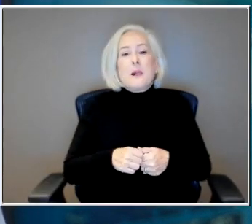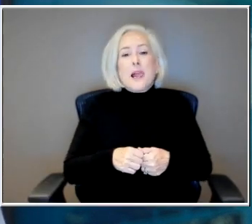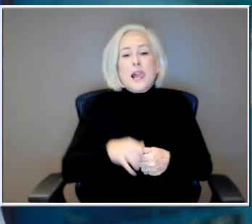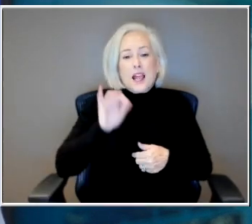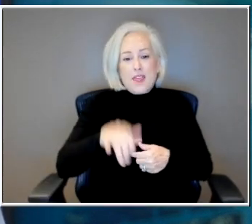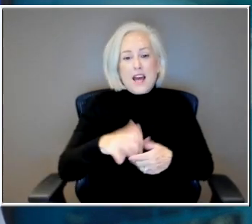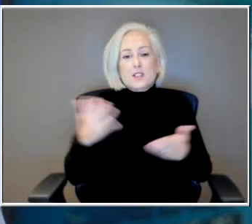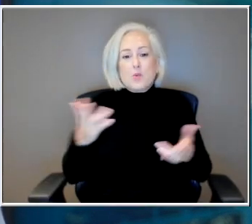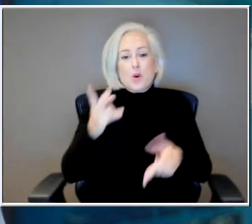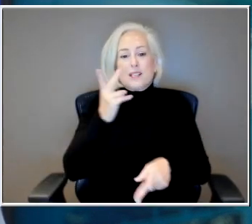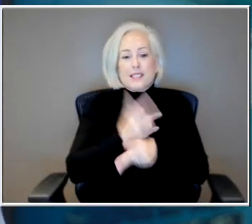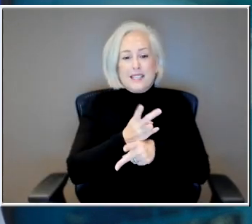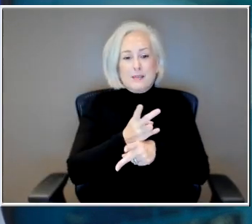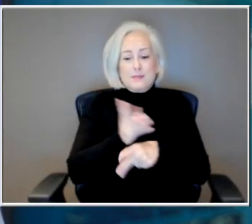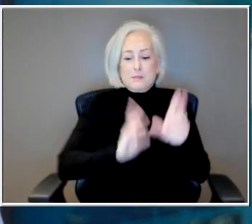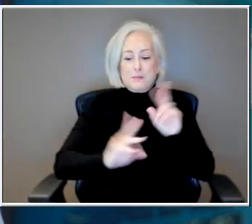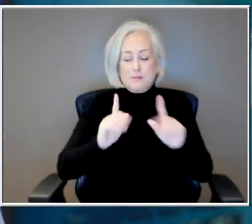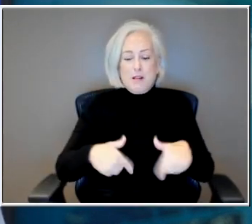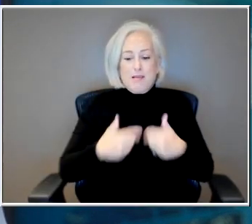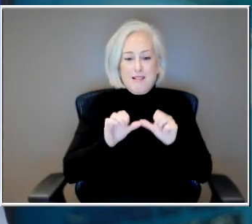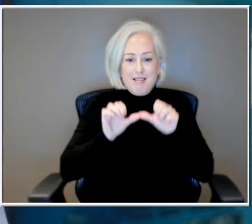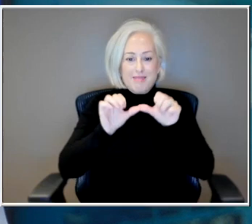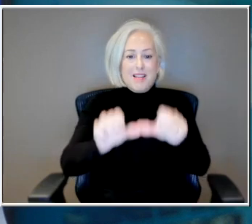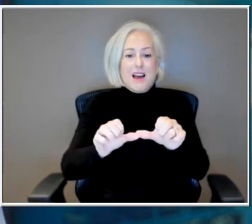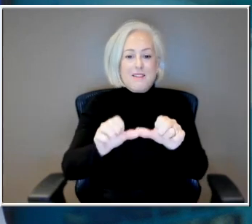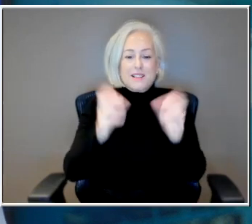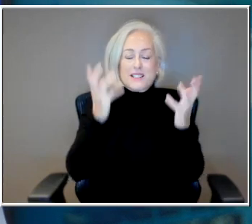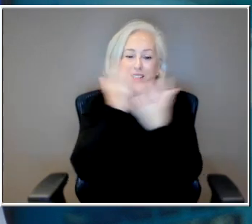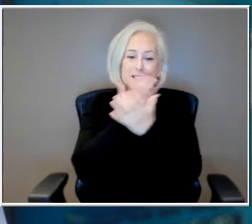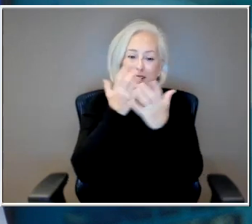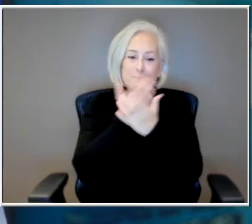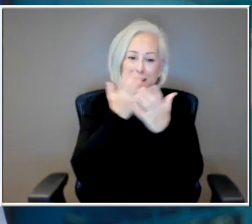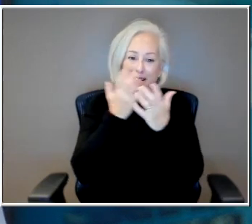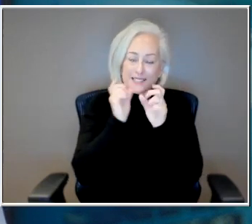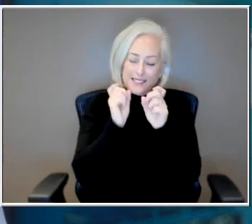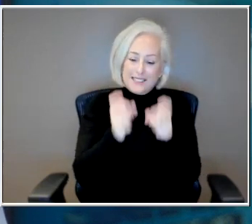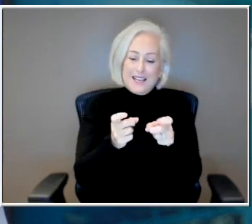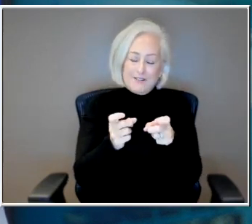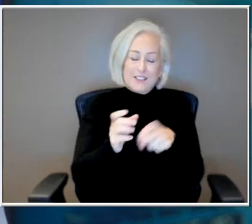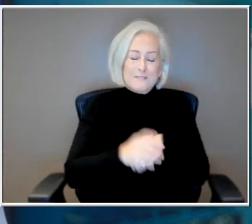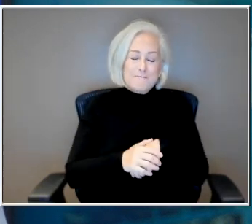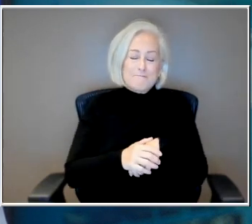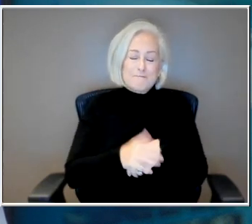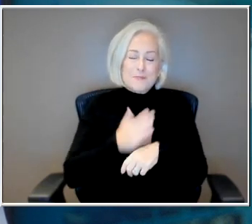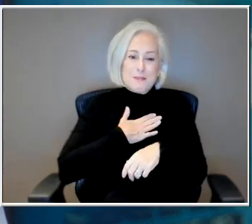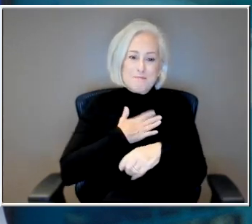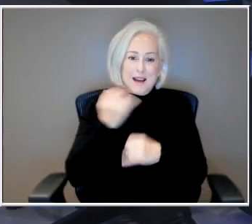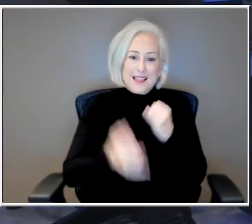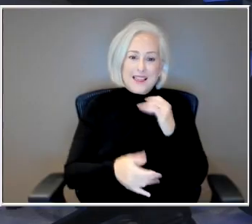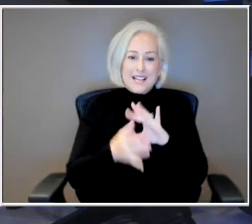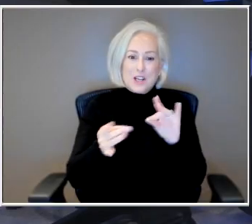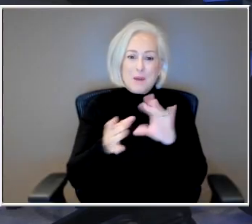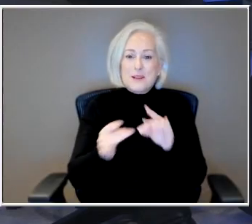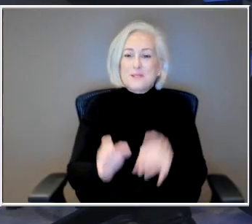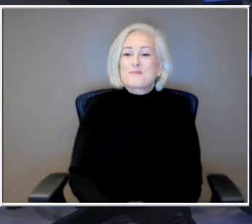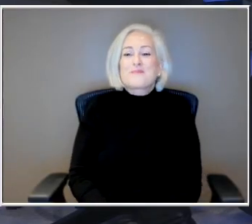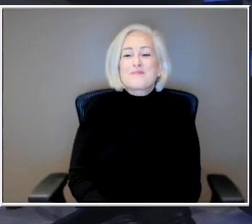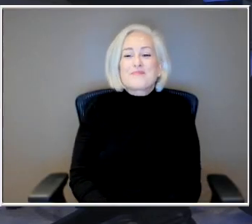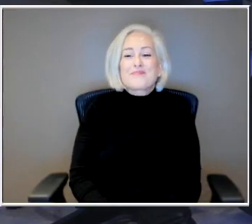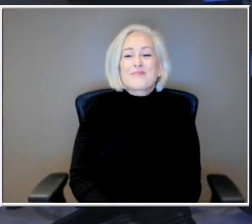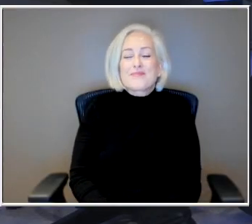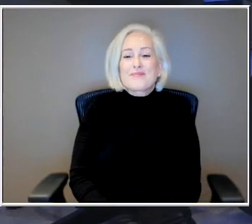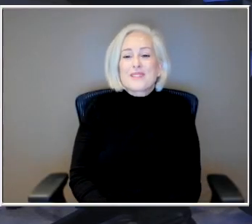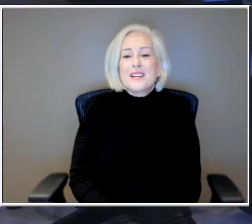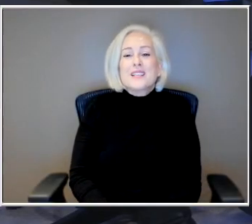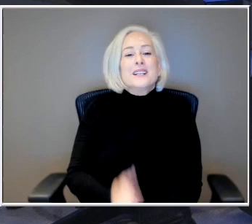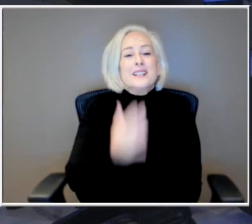humanity alive. I mean, it's just an incredible gift. So that's my last my last words. You did good, did good. Docs, thanks for